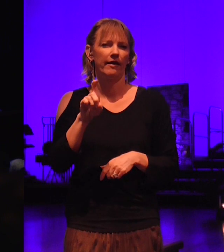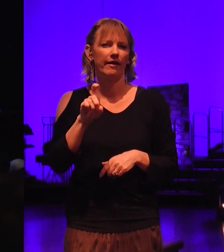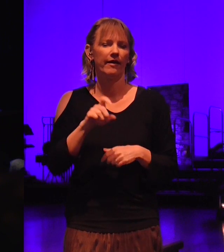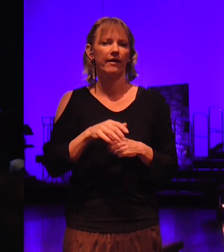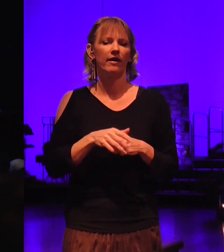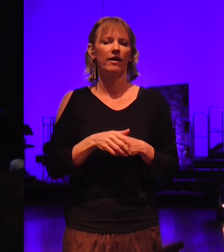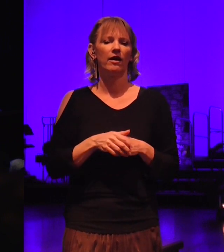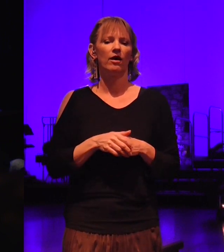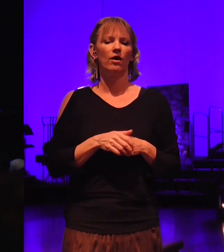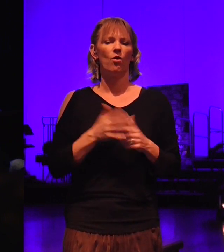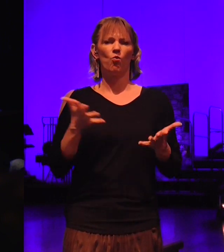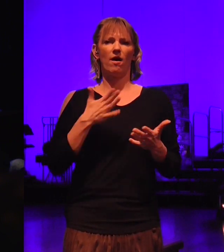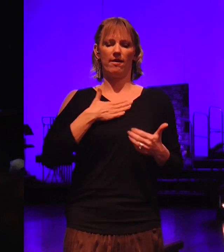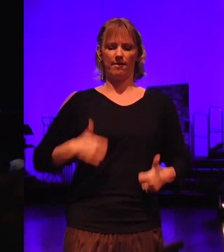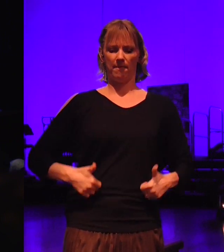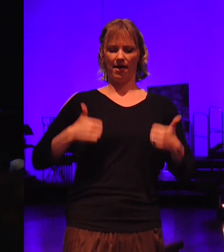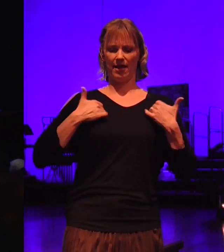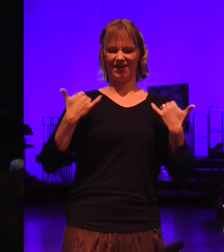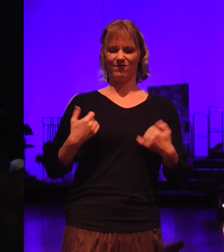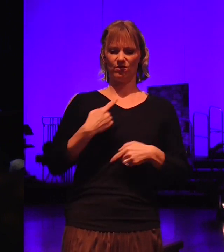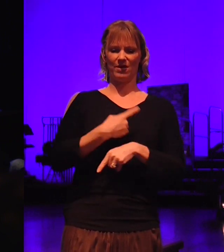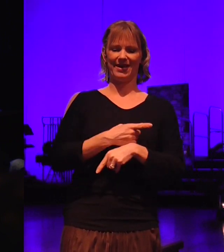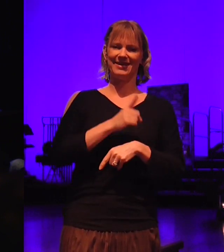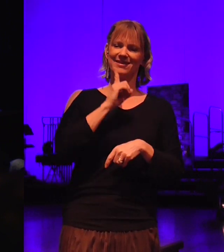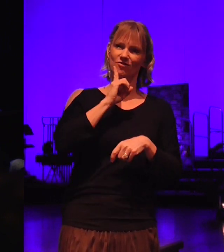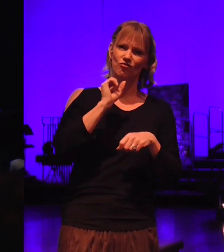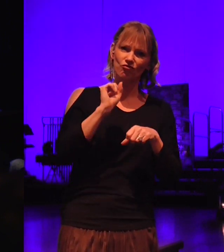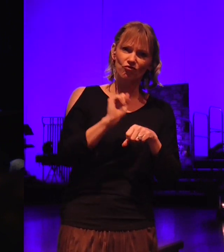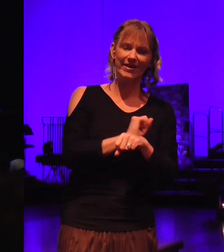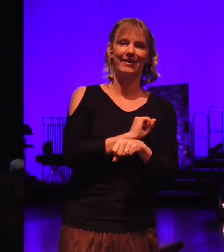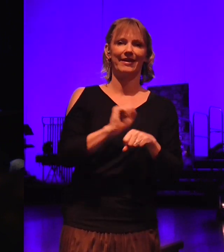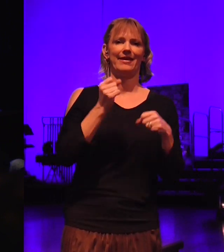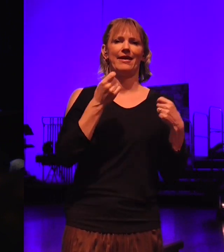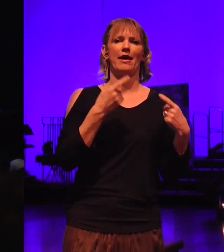What in my life today is really happening?